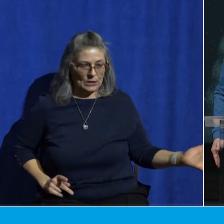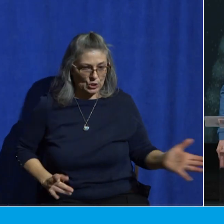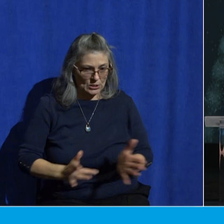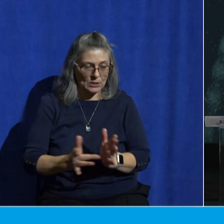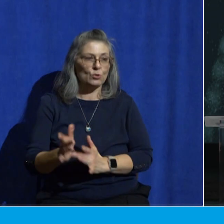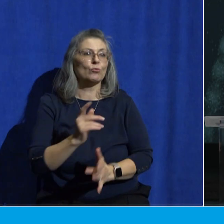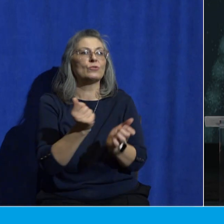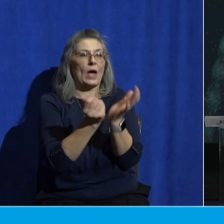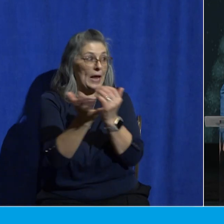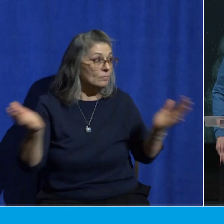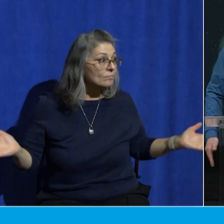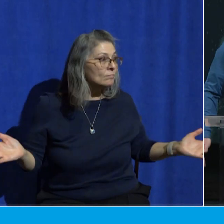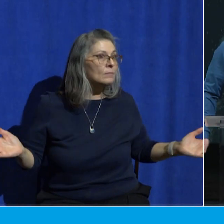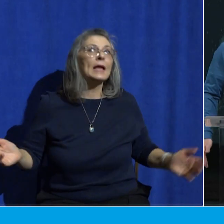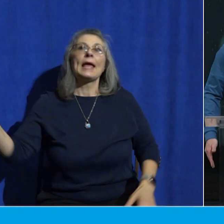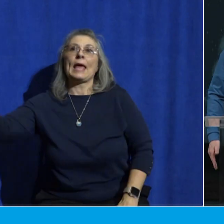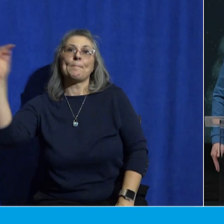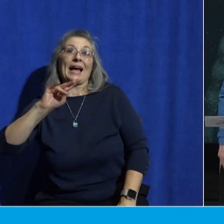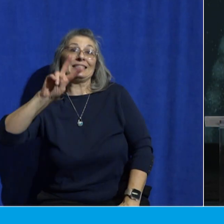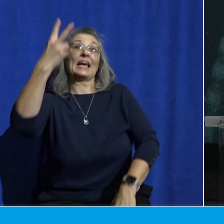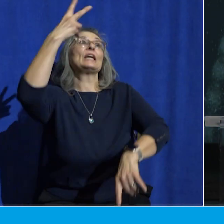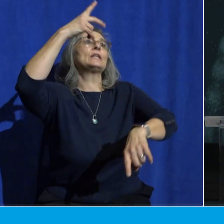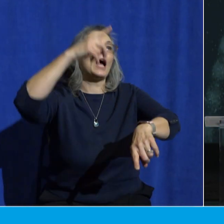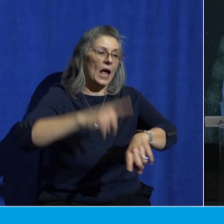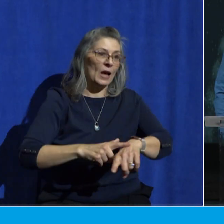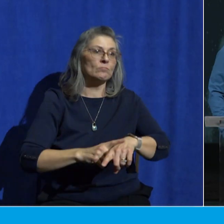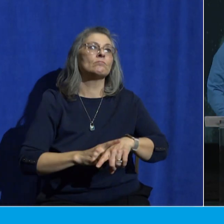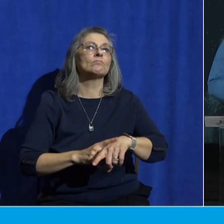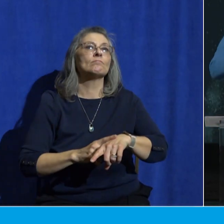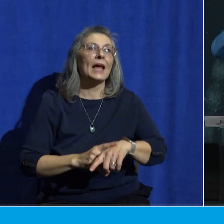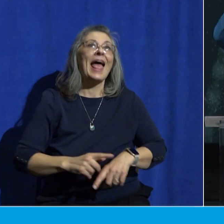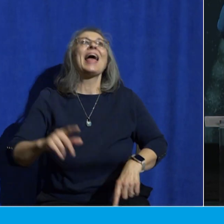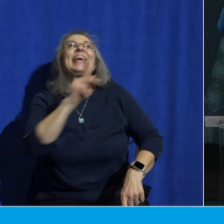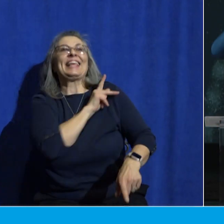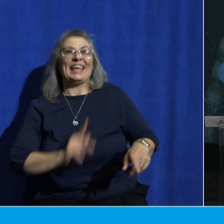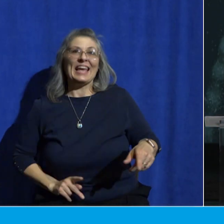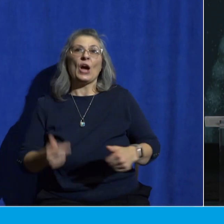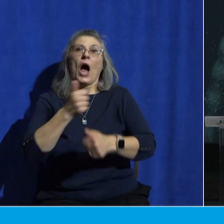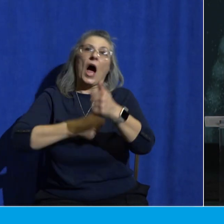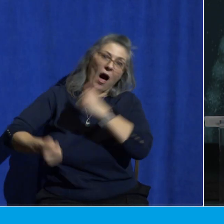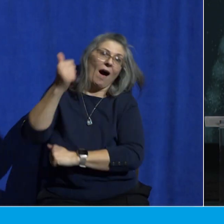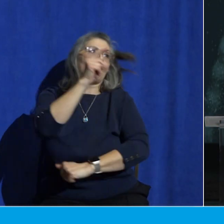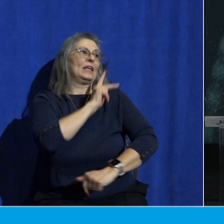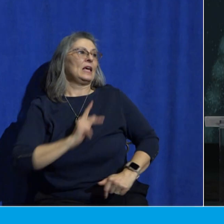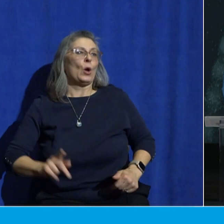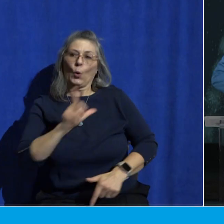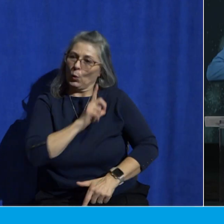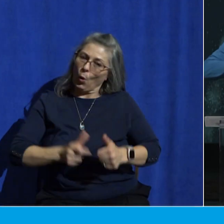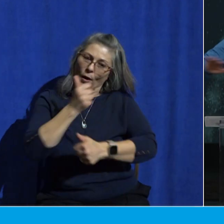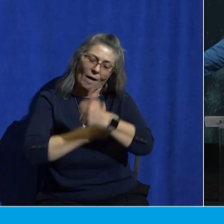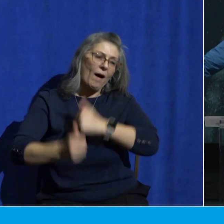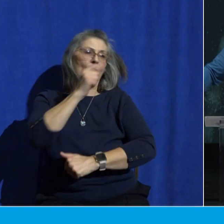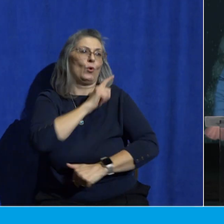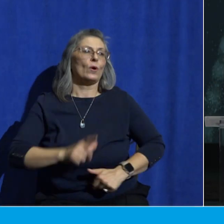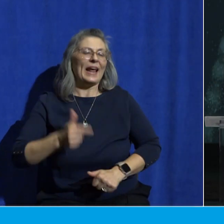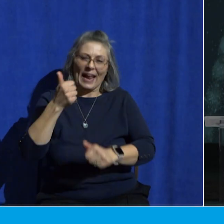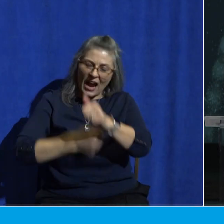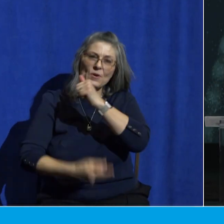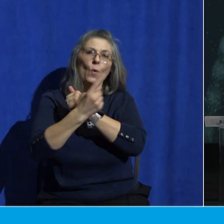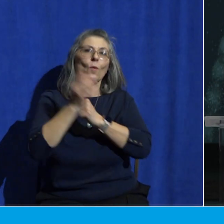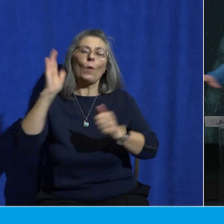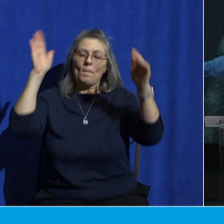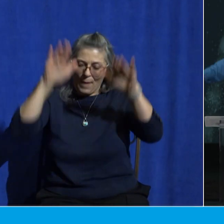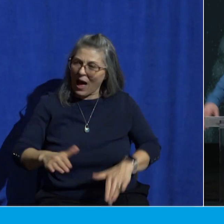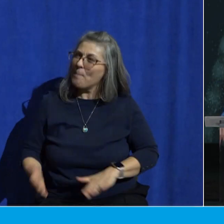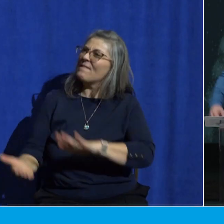crowned as king. And every knee will bow in heaven and on earth and under the earth. And every tongue will